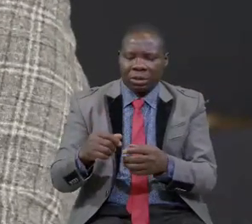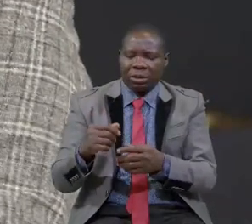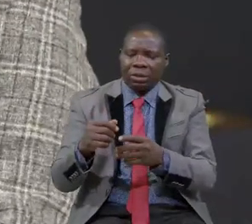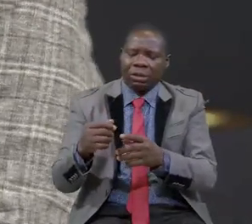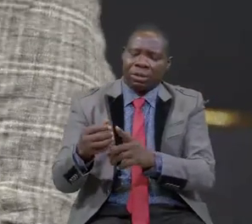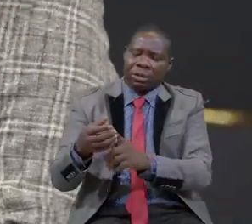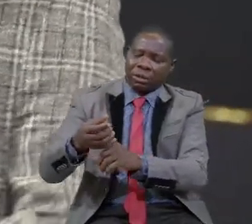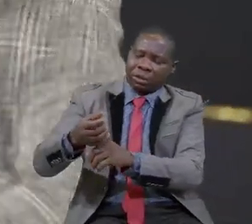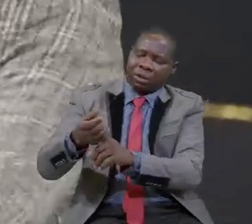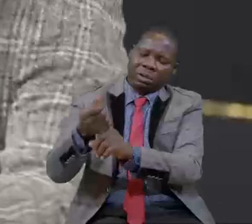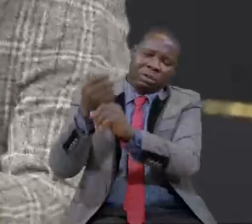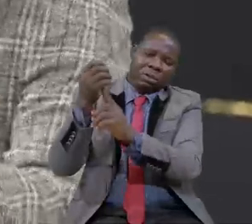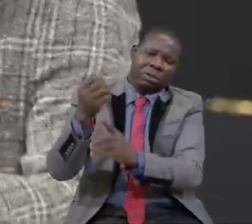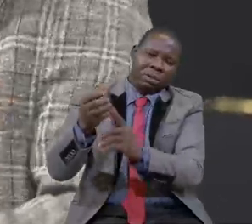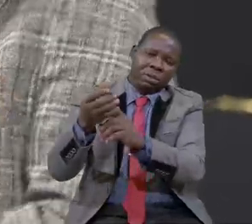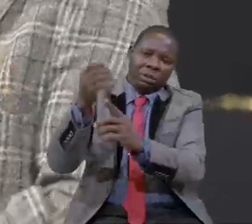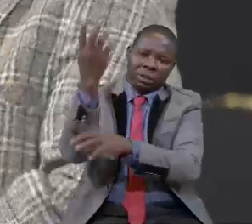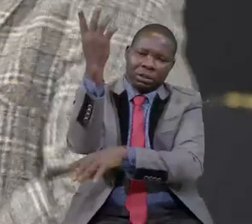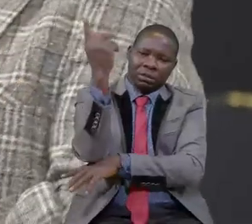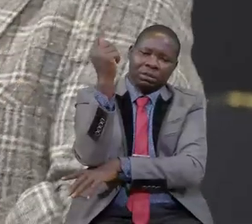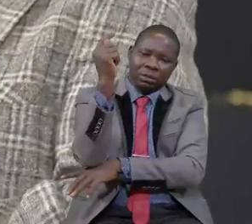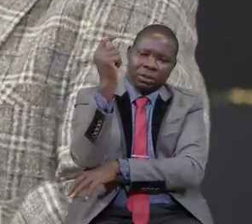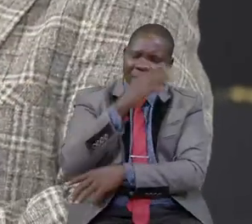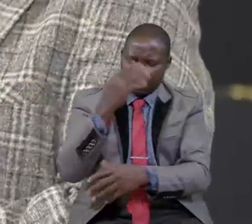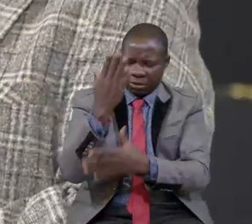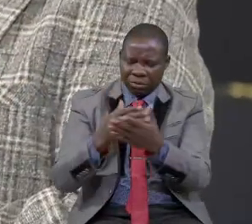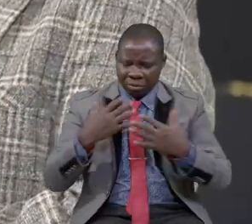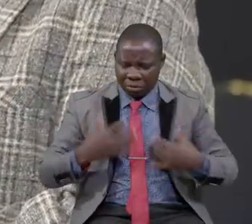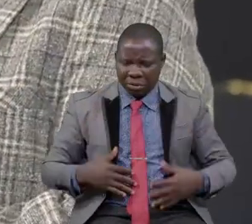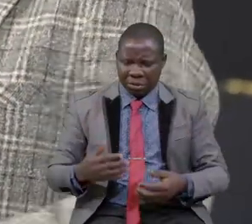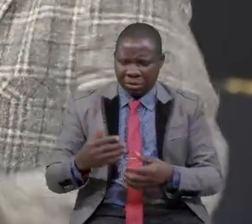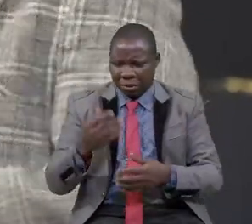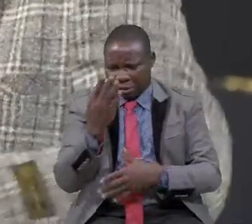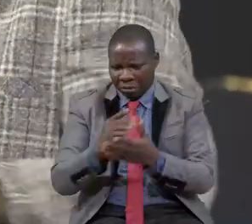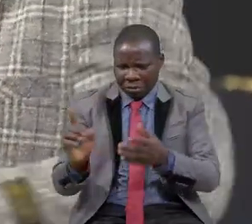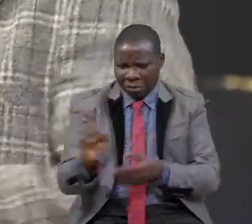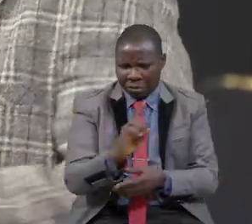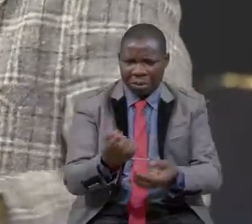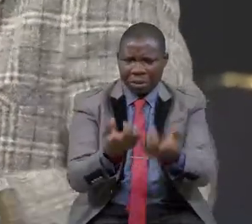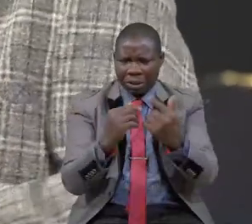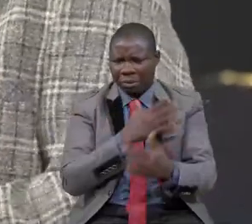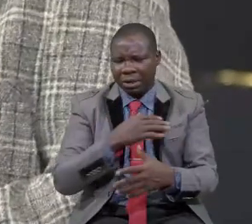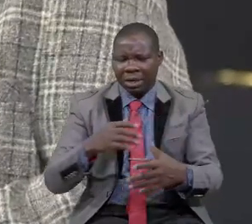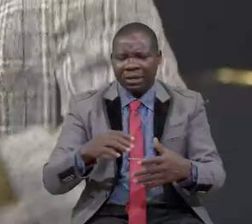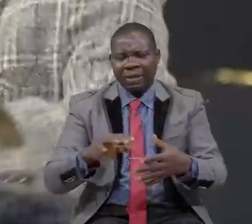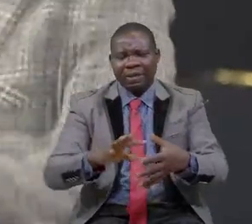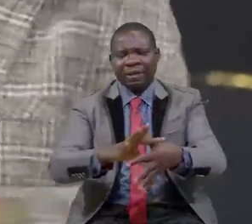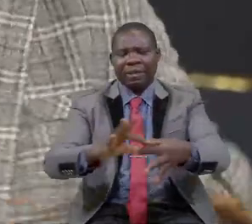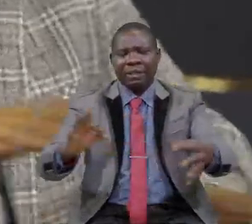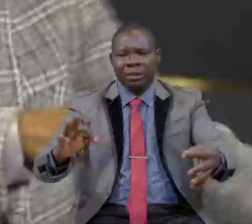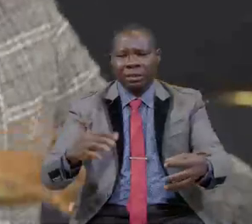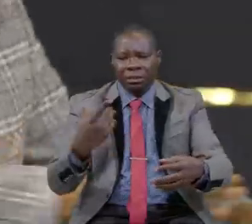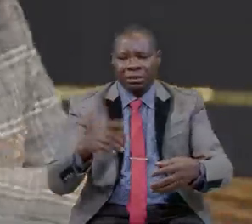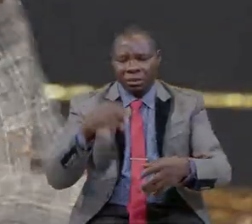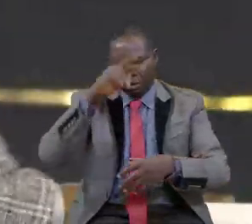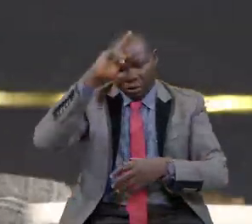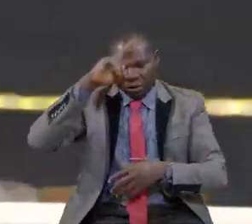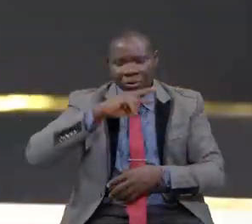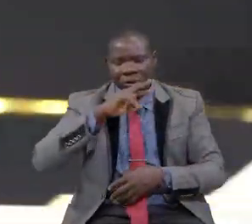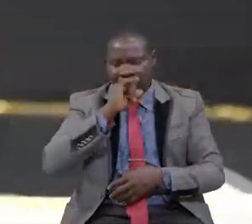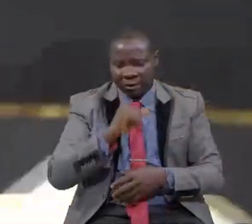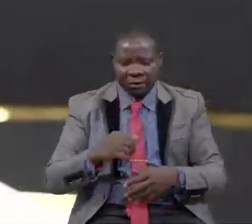rope, and to set the goat free. And the goat is kicking and kicking and disturbing